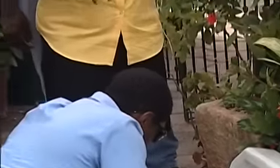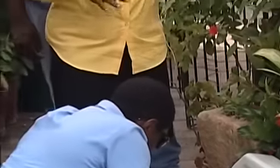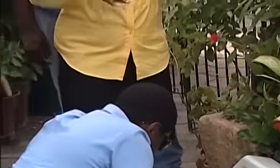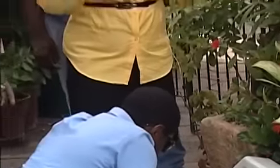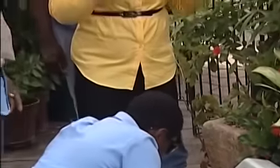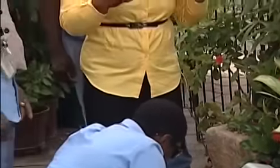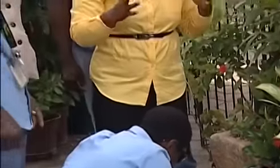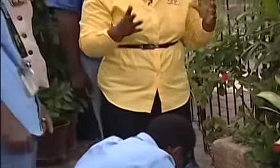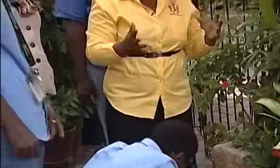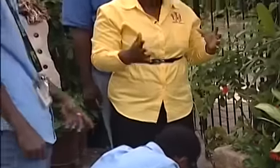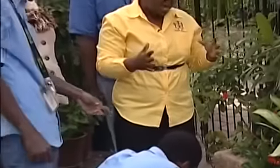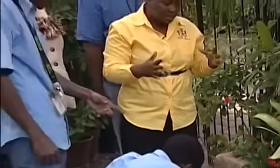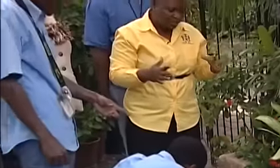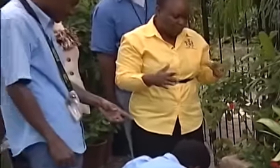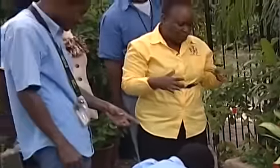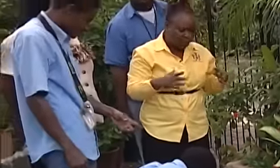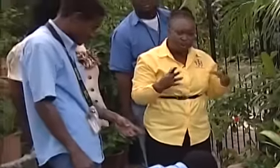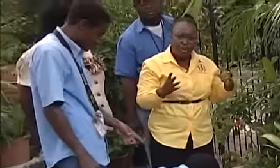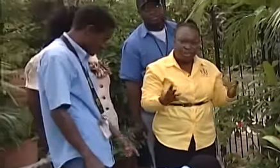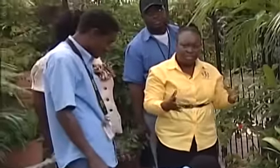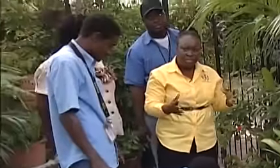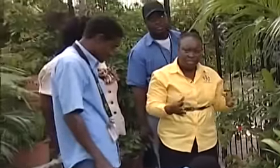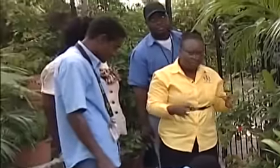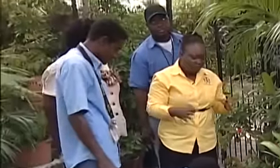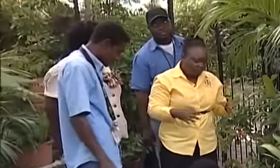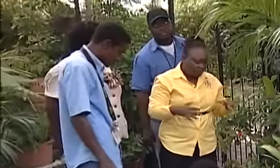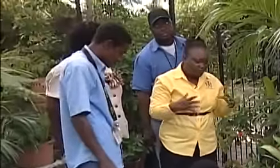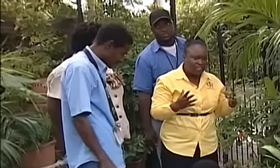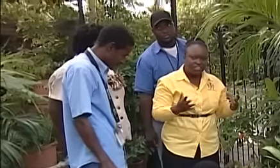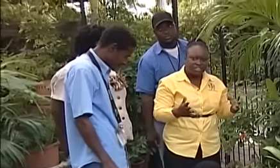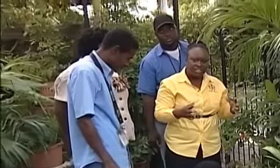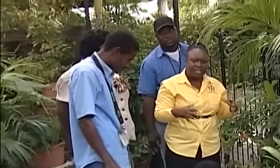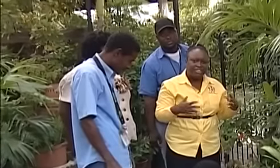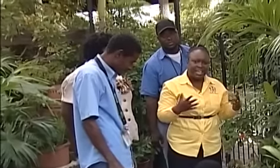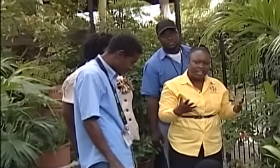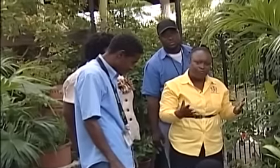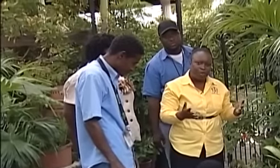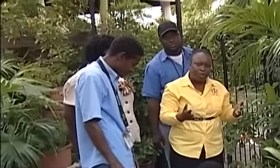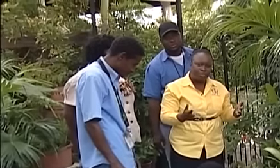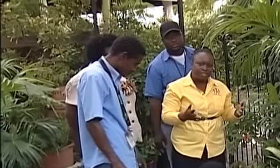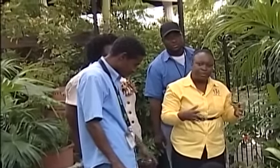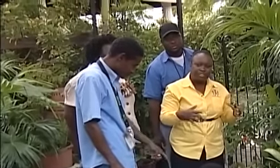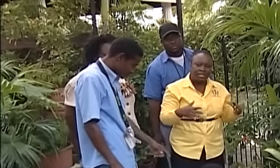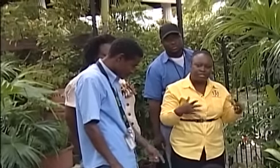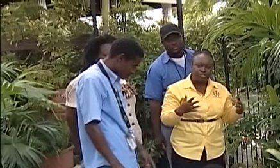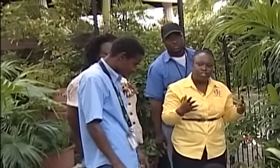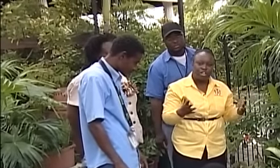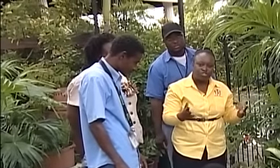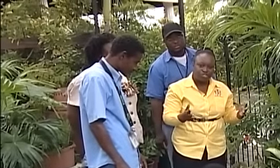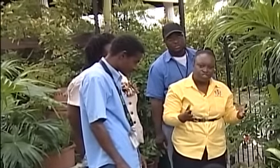backyard. Old equipment, old furniture, old fixtures that are taken from homes,